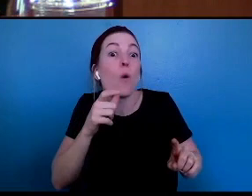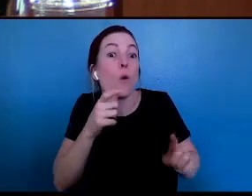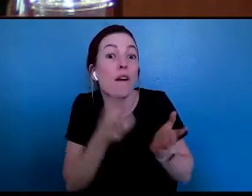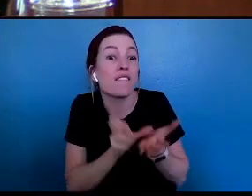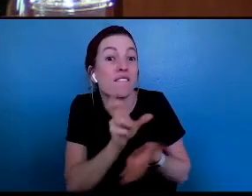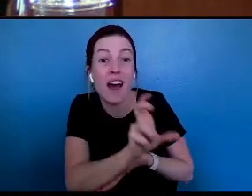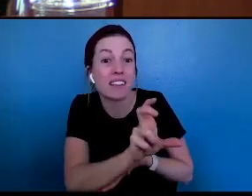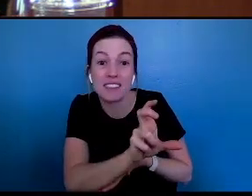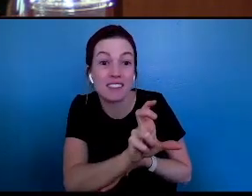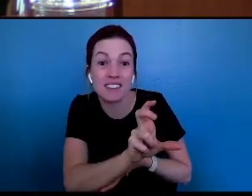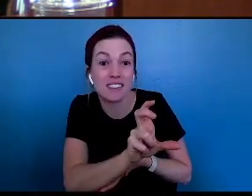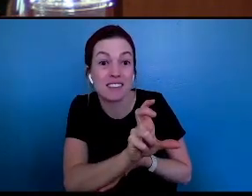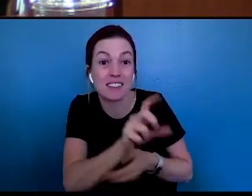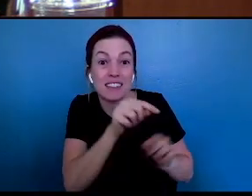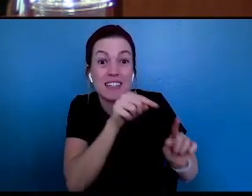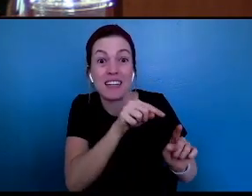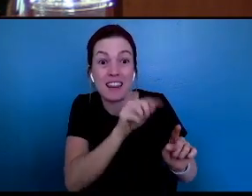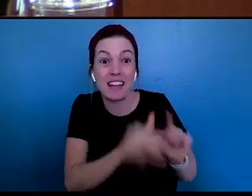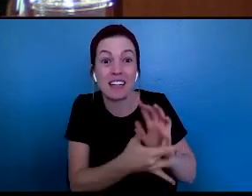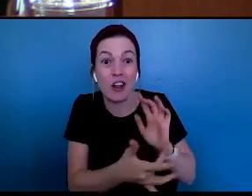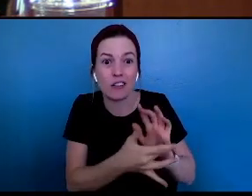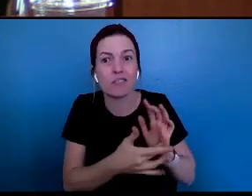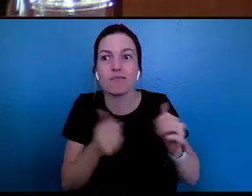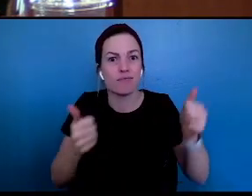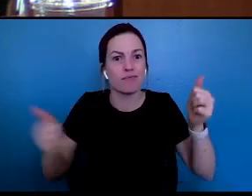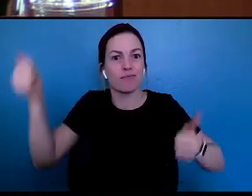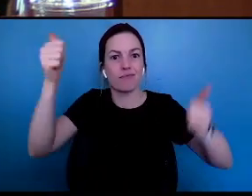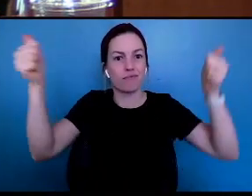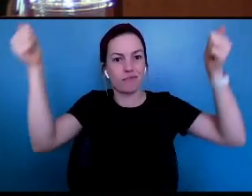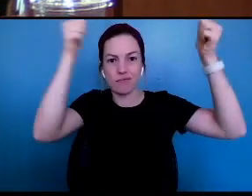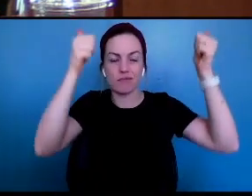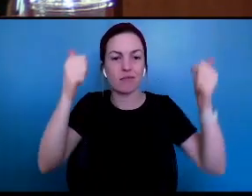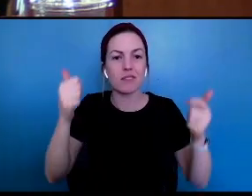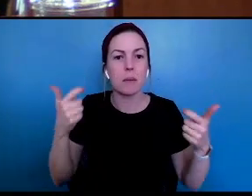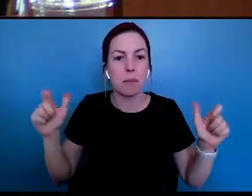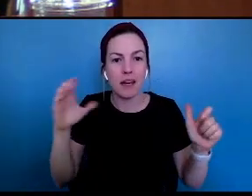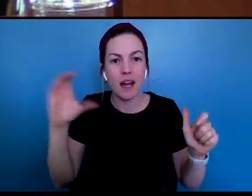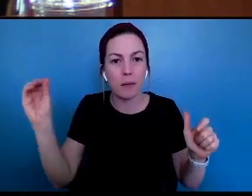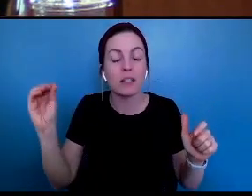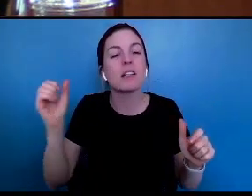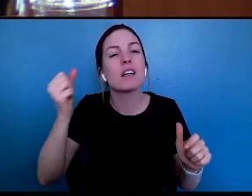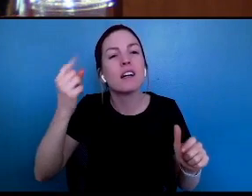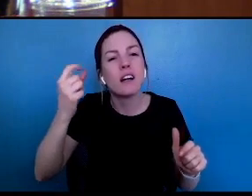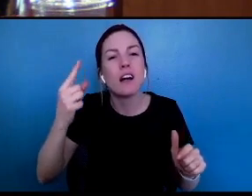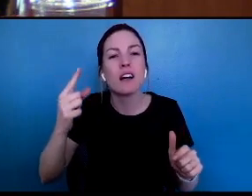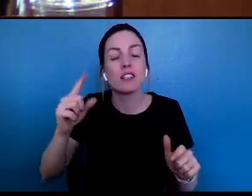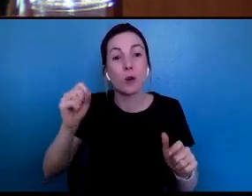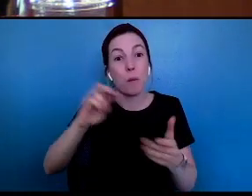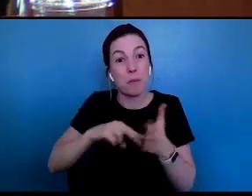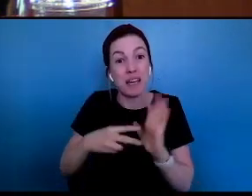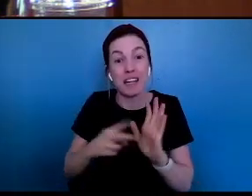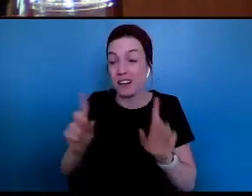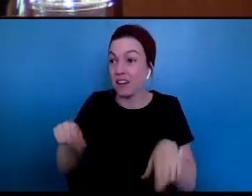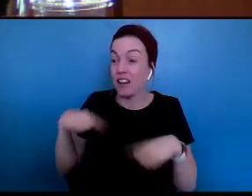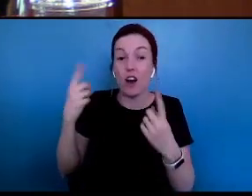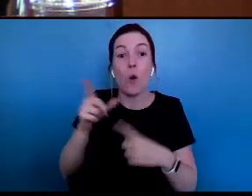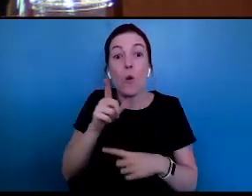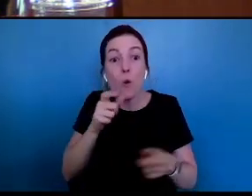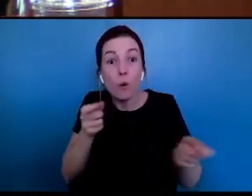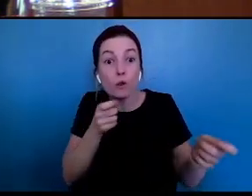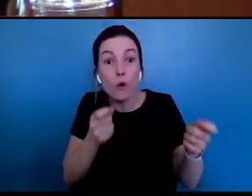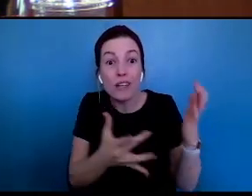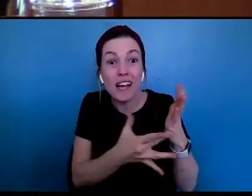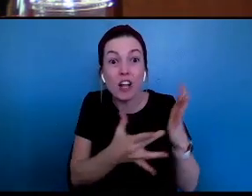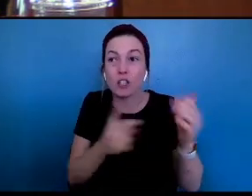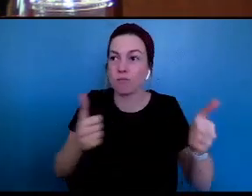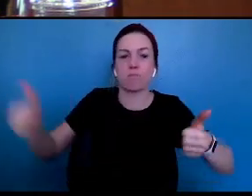theory. But what we have not seen is a meaningful, like, grassroots organization of